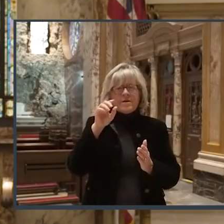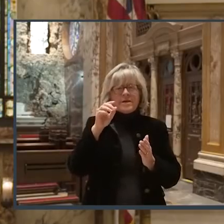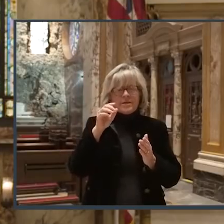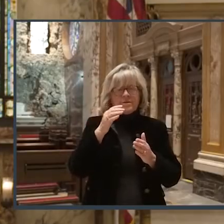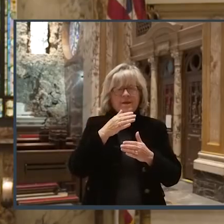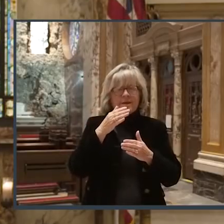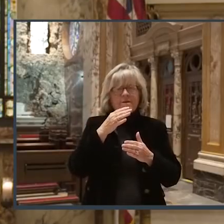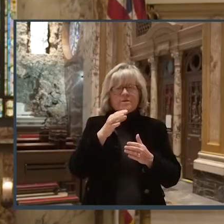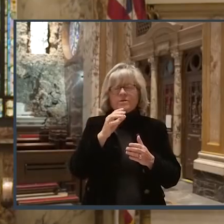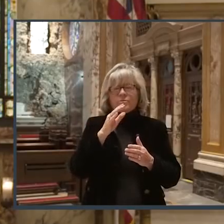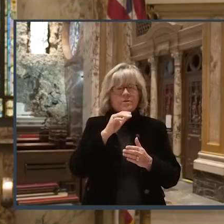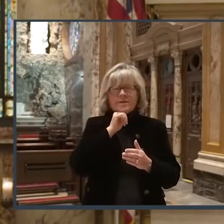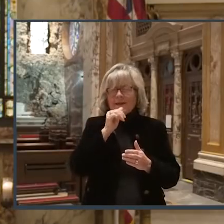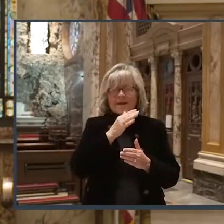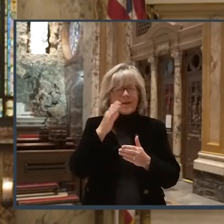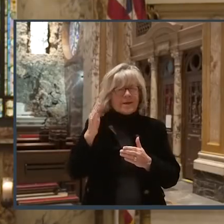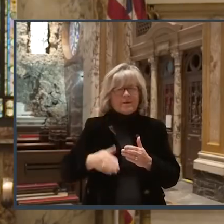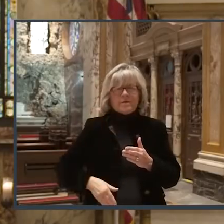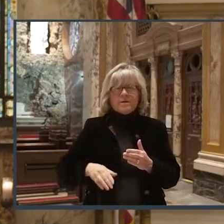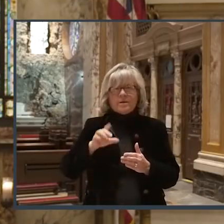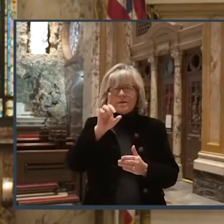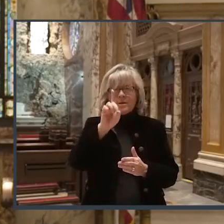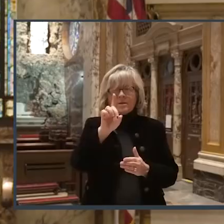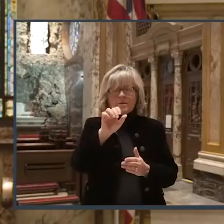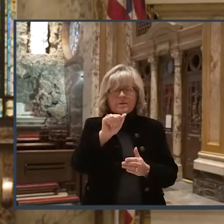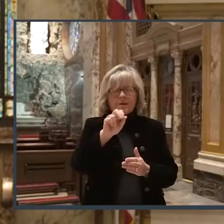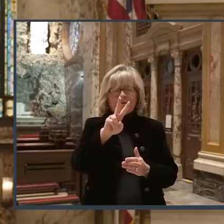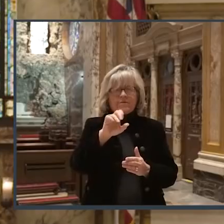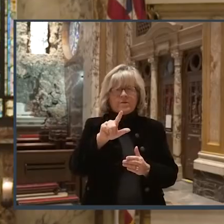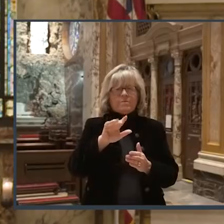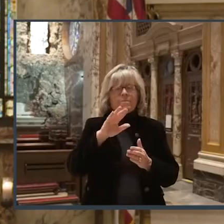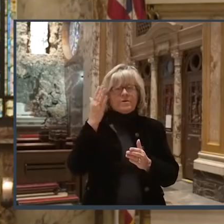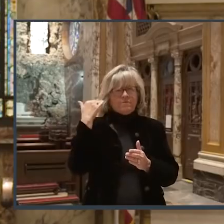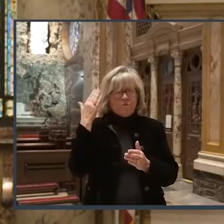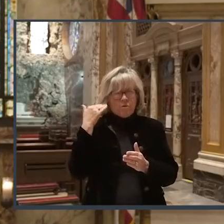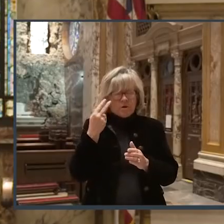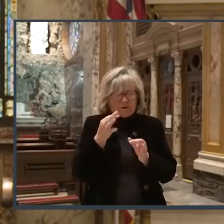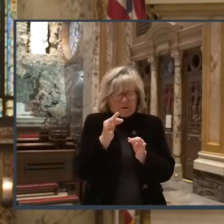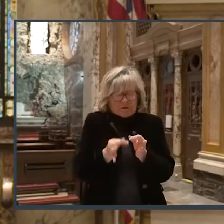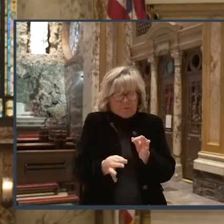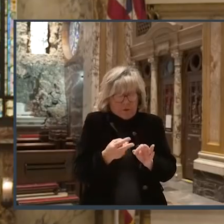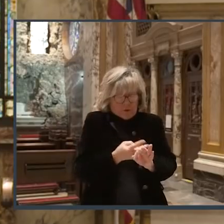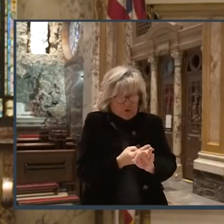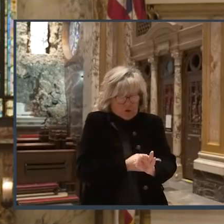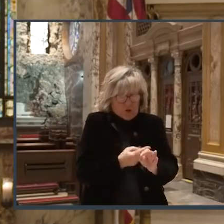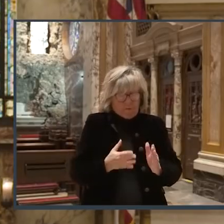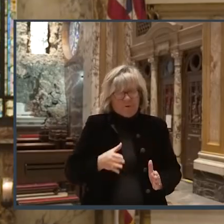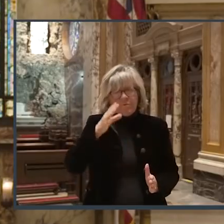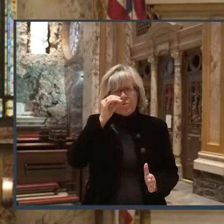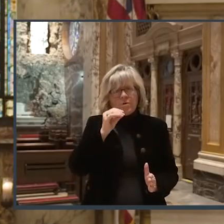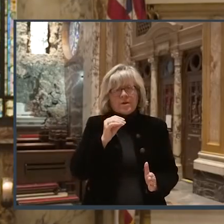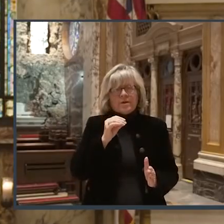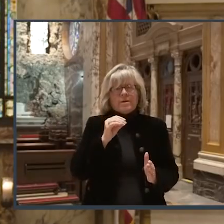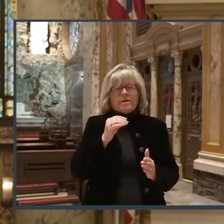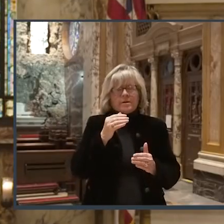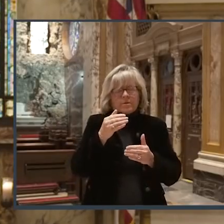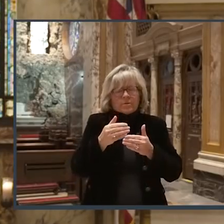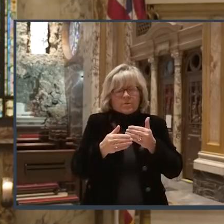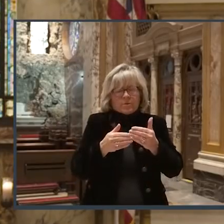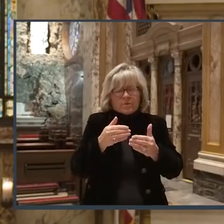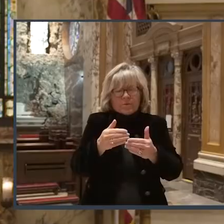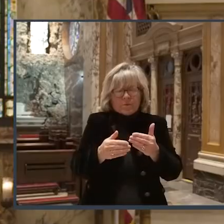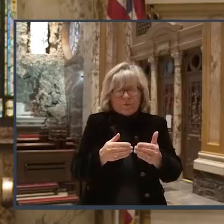end. David had been a simple shepherd boy. Alone, David could never have expected to do